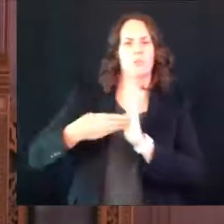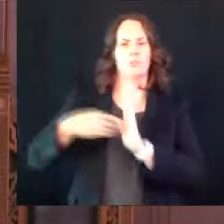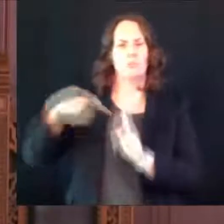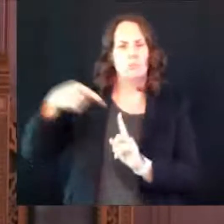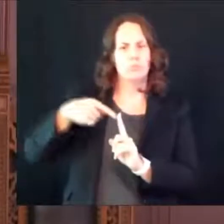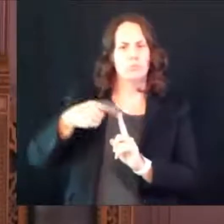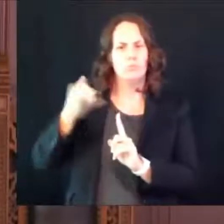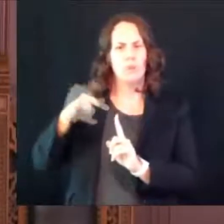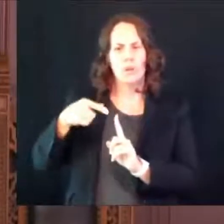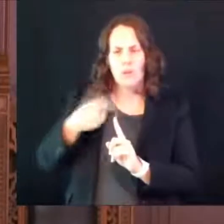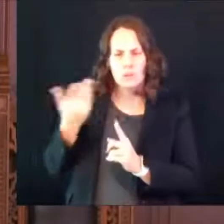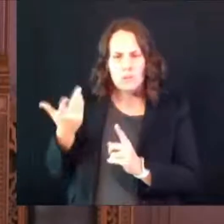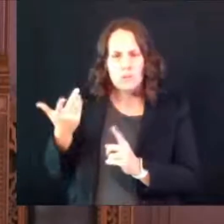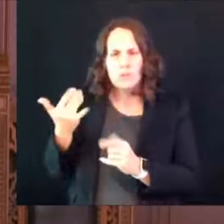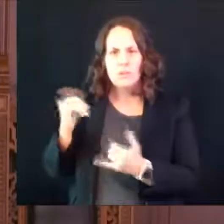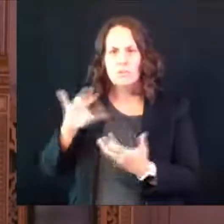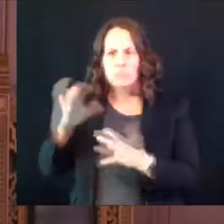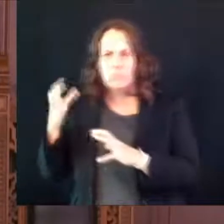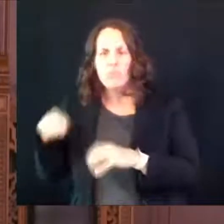that question or that answer.